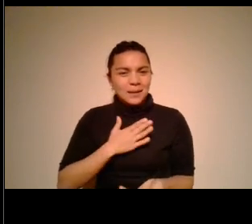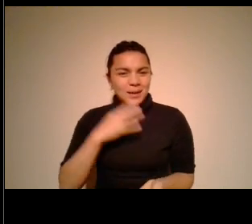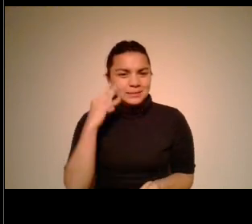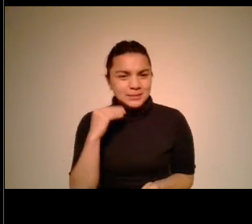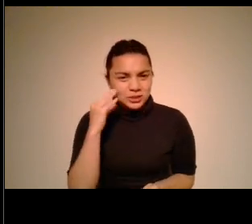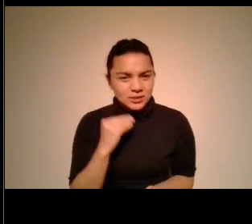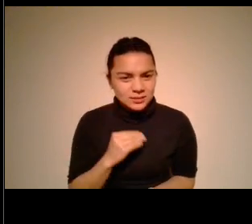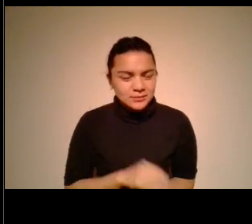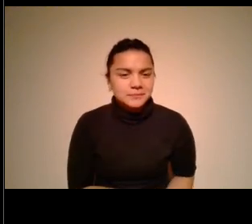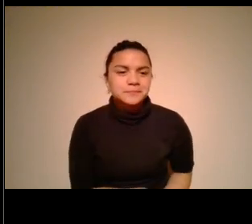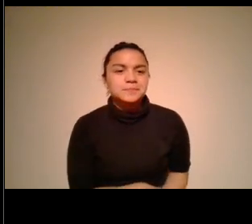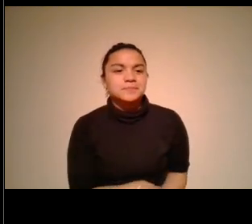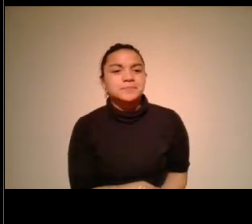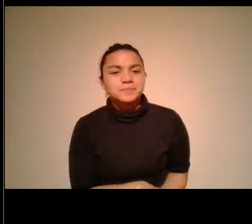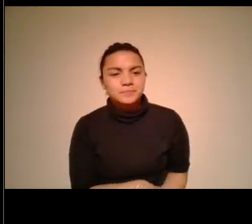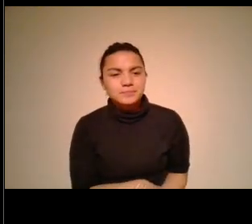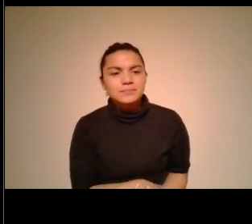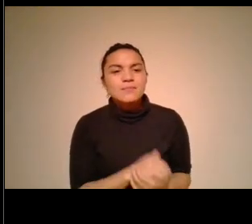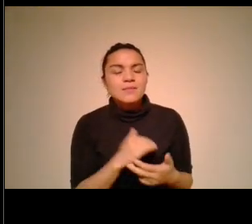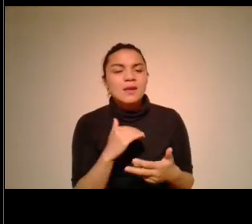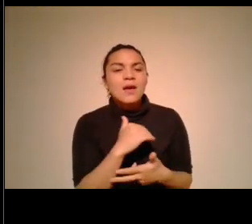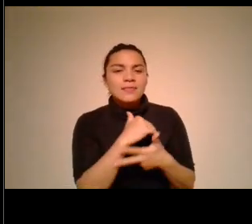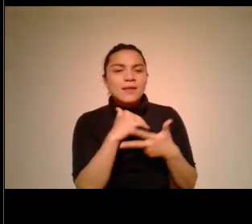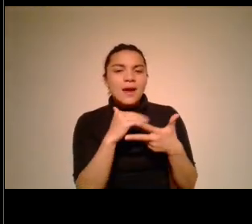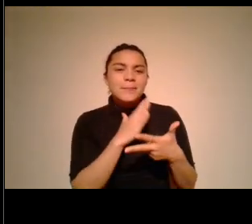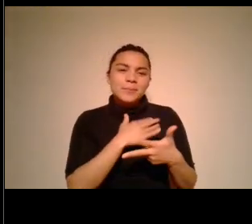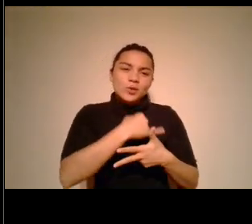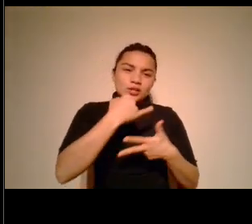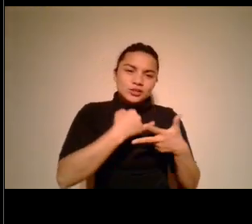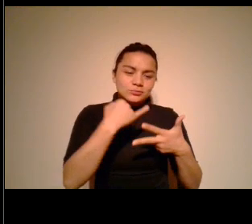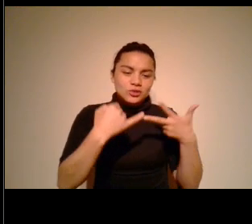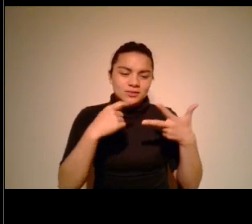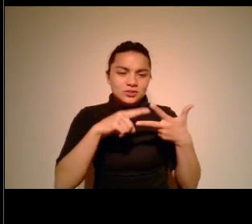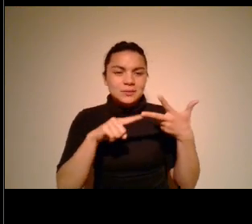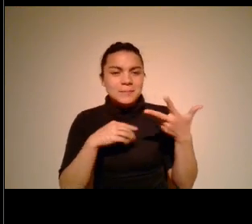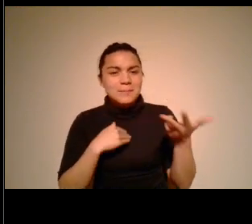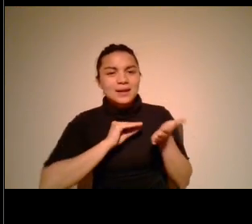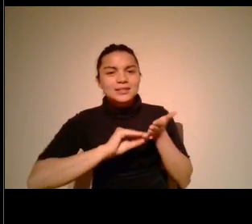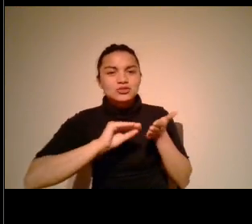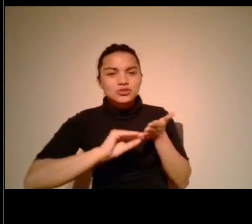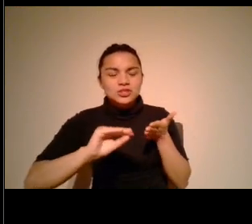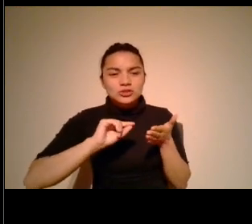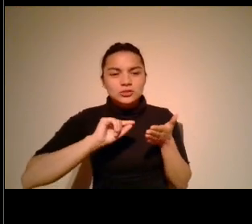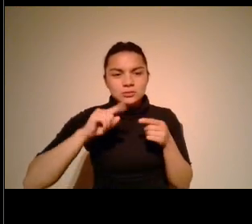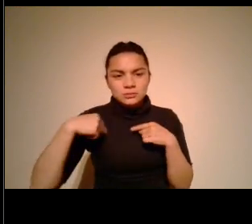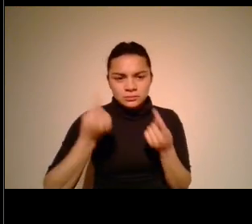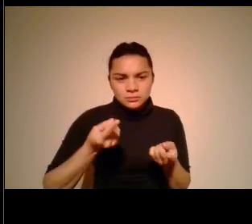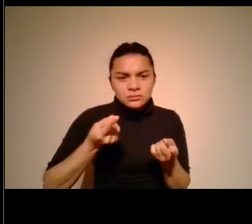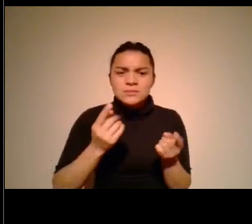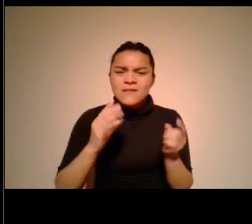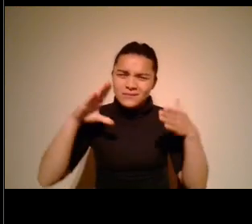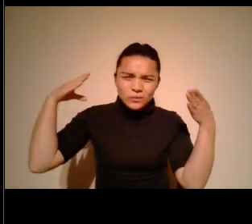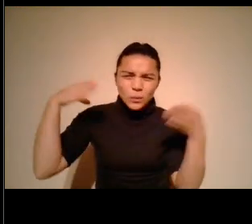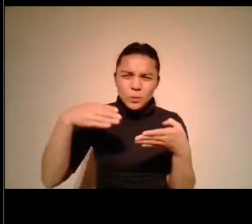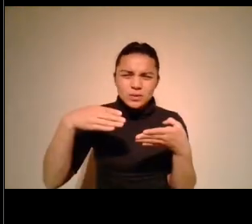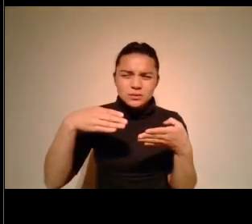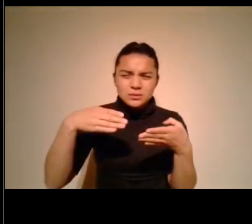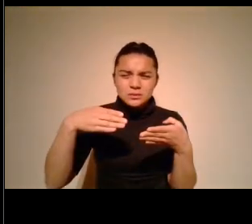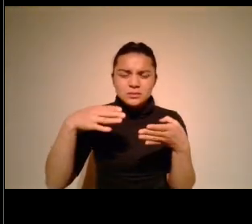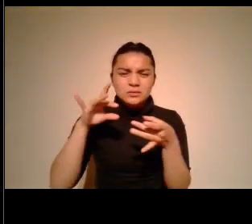Sort of building off of these projects, my dissertation has been very focused